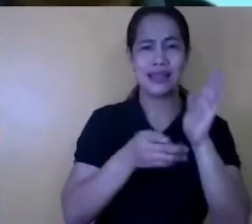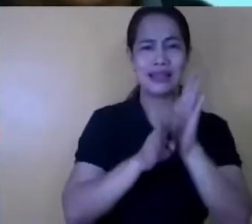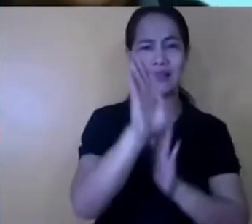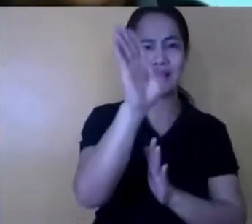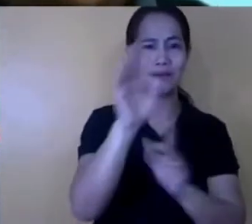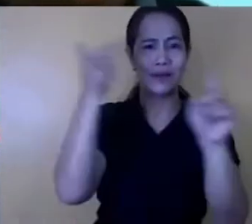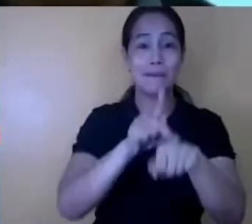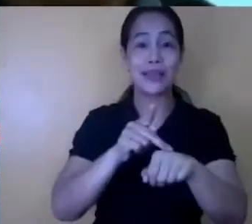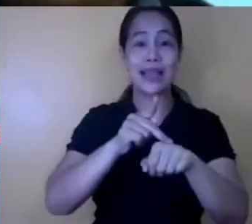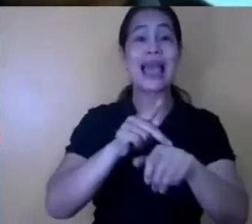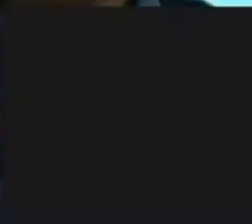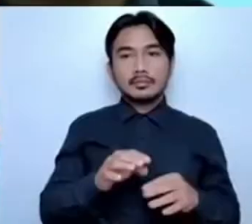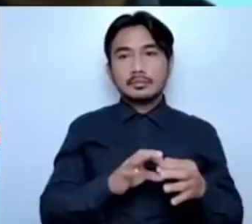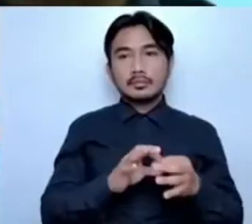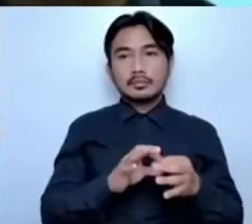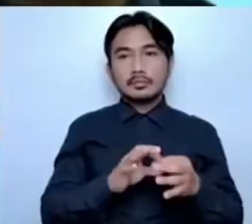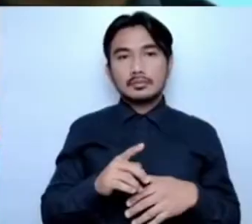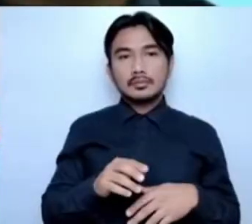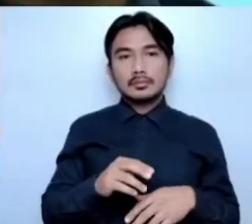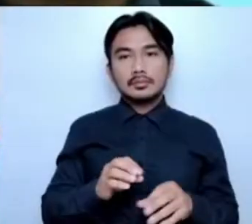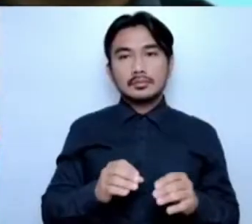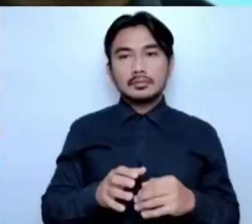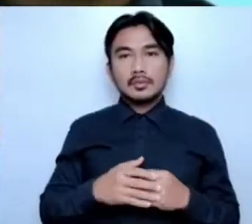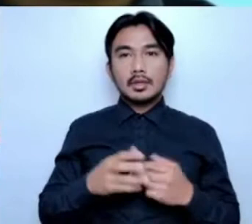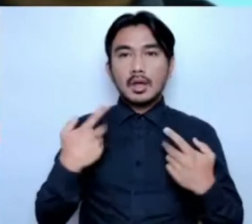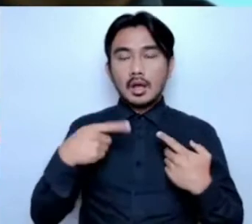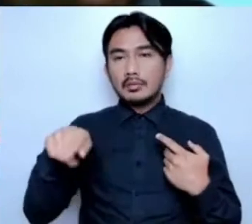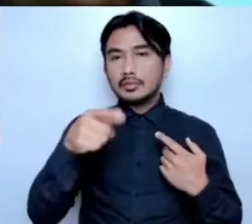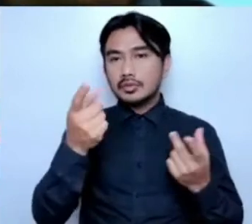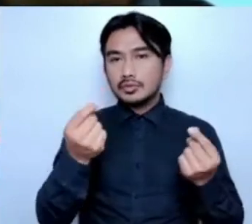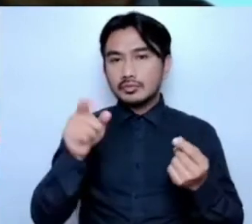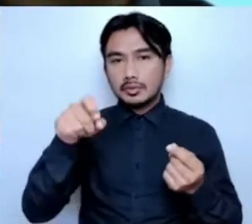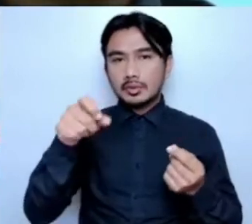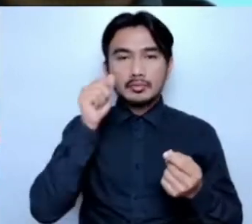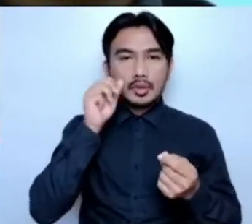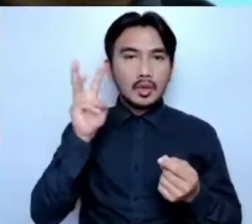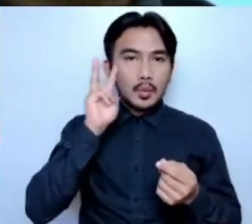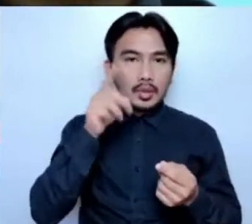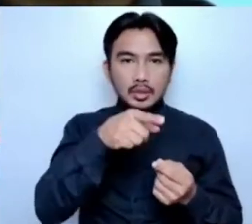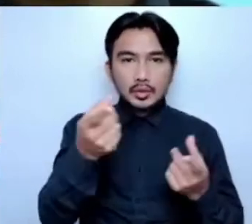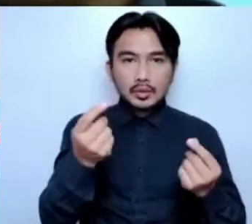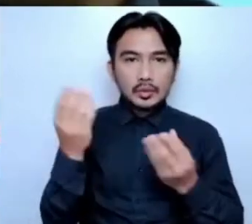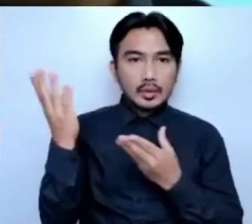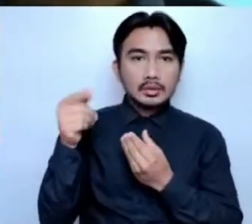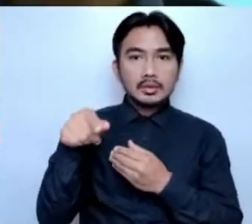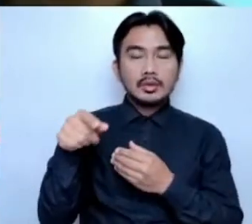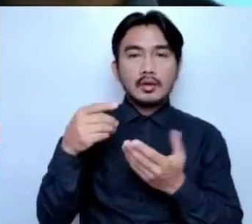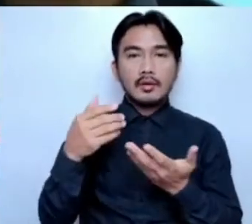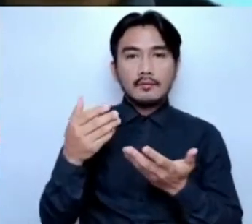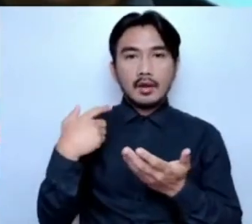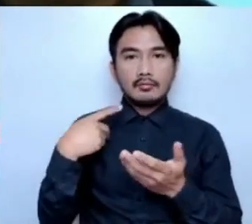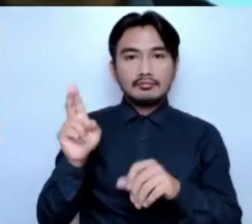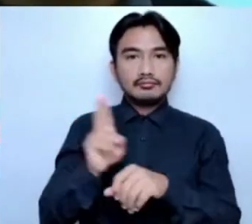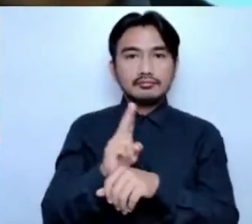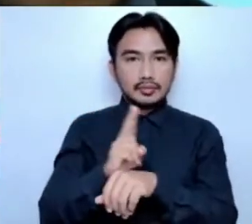for Teachers. I hope you get to a point that you are able to update your IPCRF-DP from phase two so you get